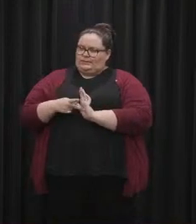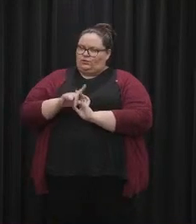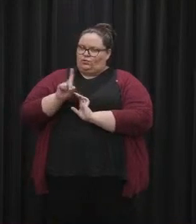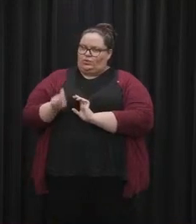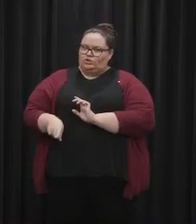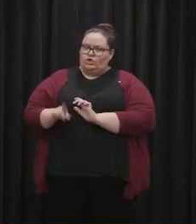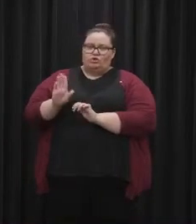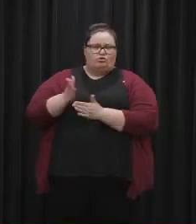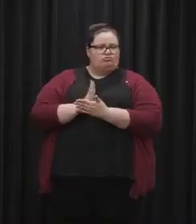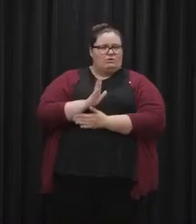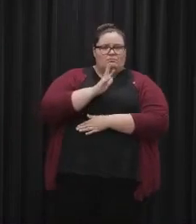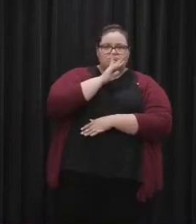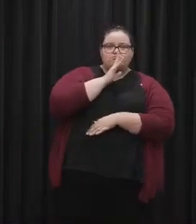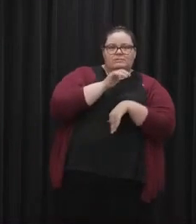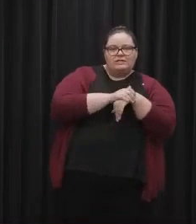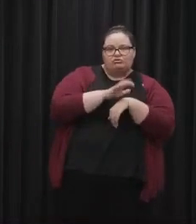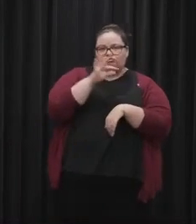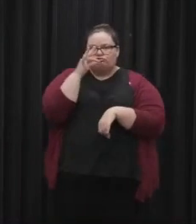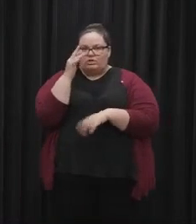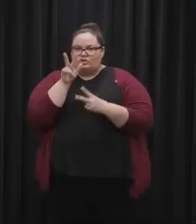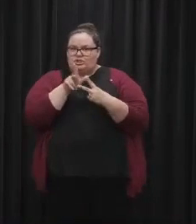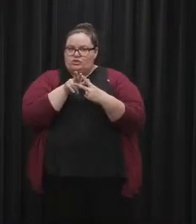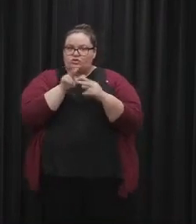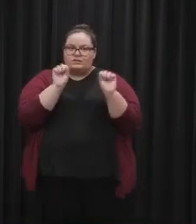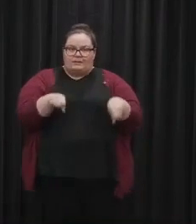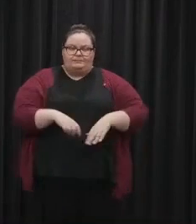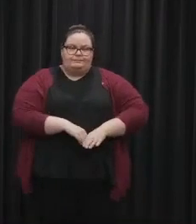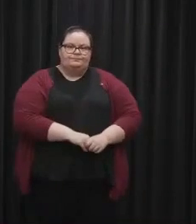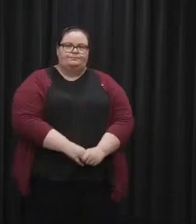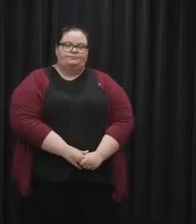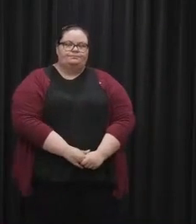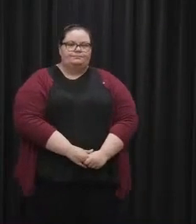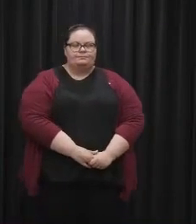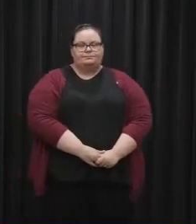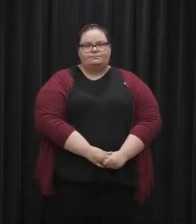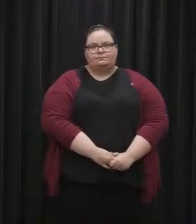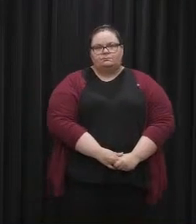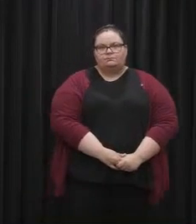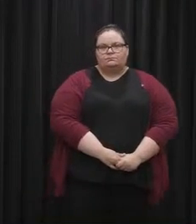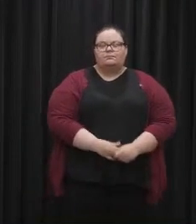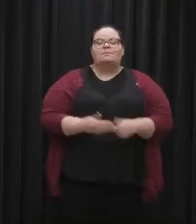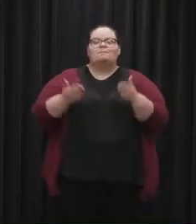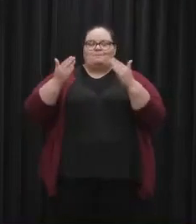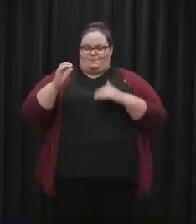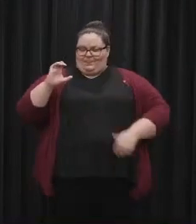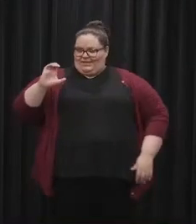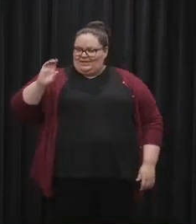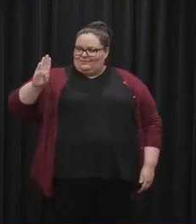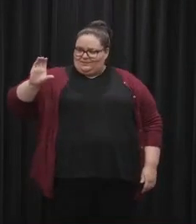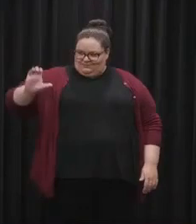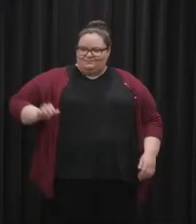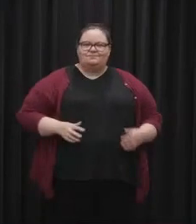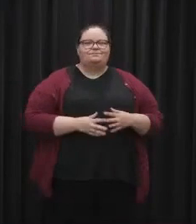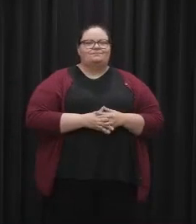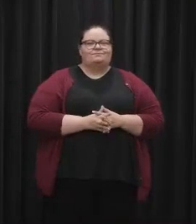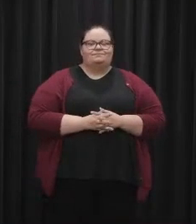follow-up. You have the right to pose your question in the language of your choice. Shane McGee, CBC.